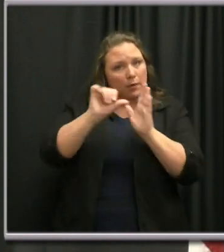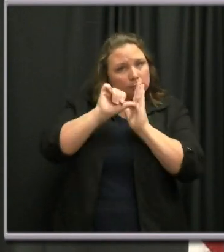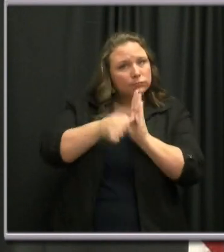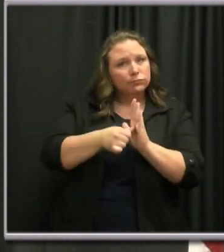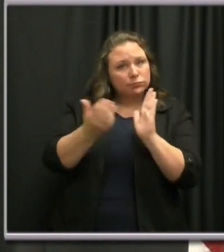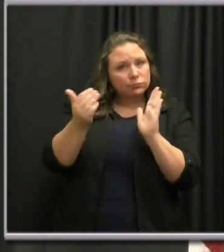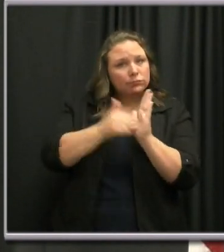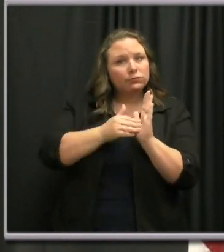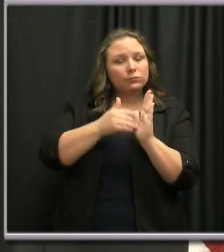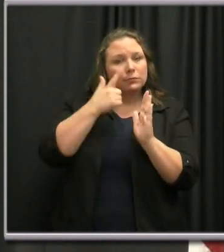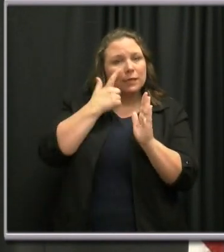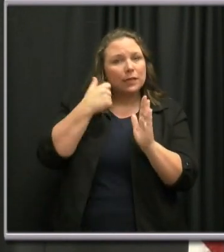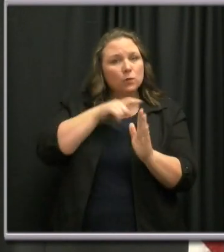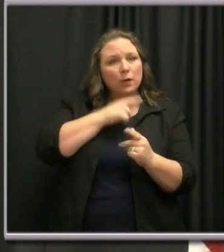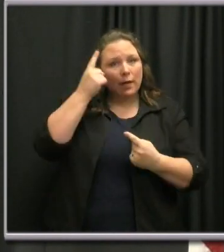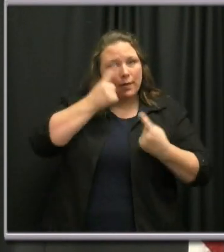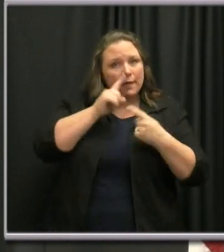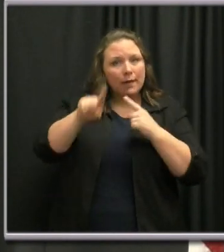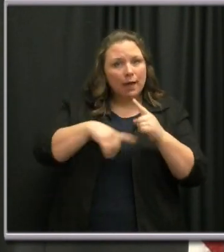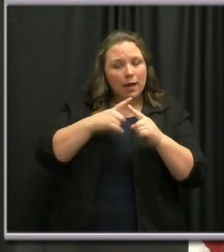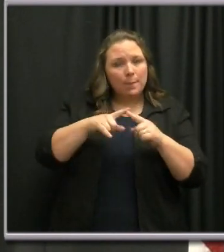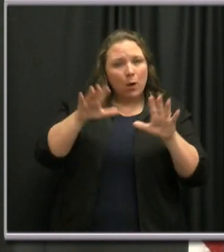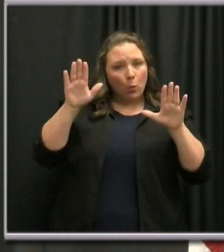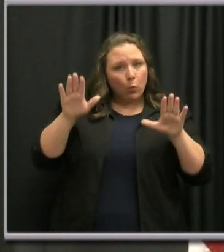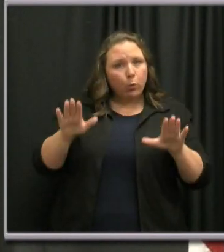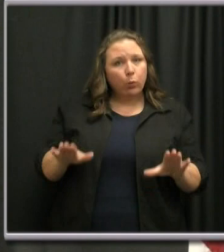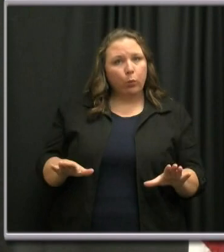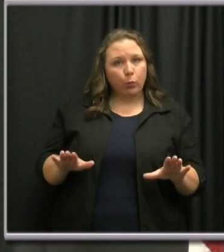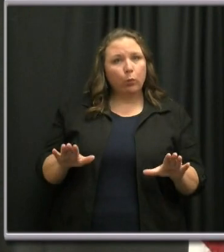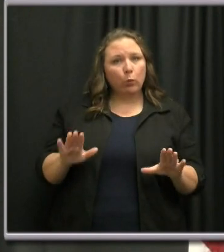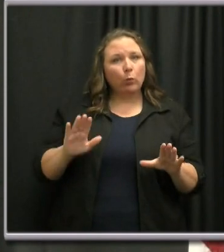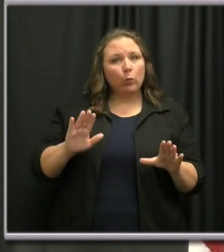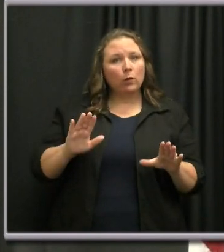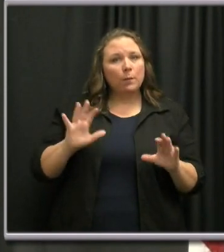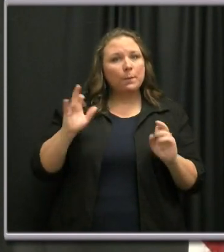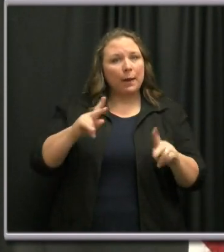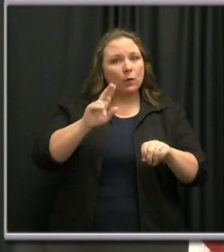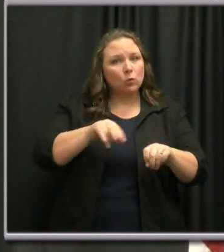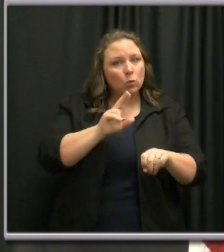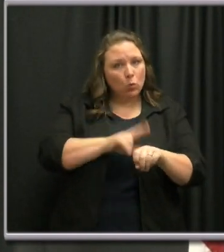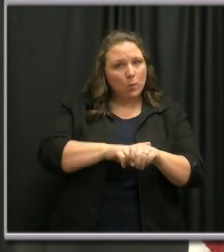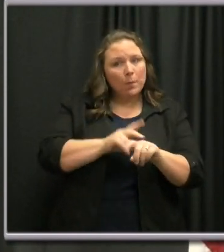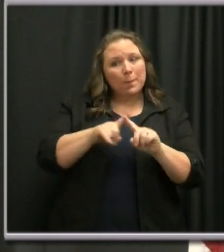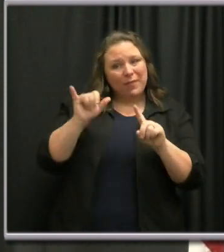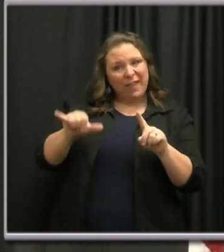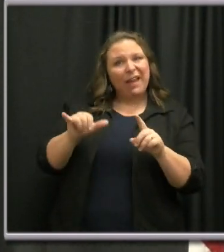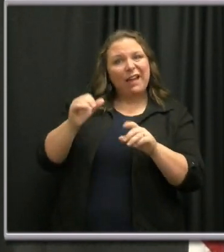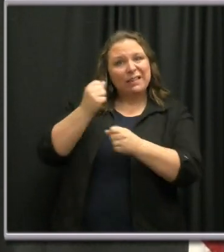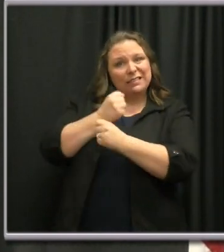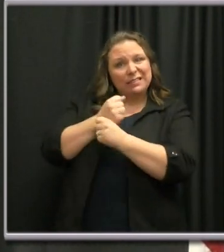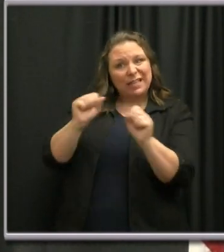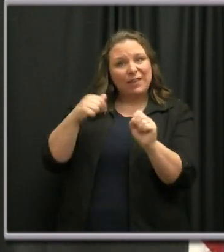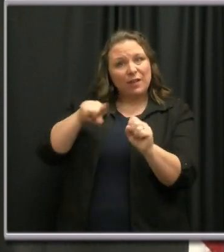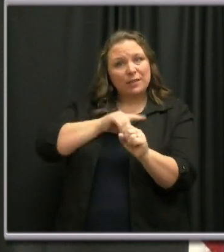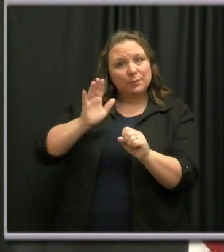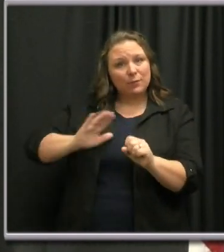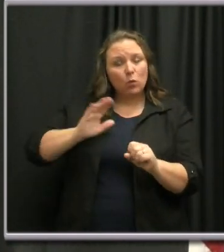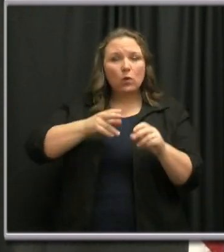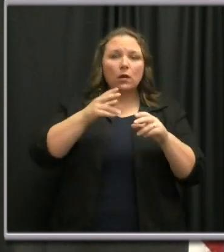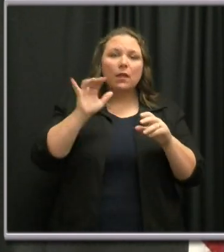seriously contemplate relaxing those things that have kept us safe thus far. The concept is called herd